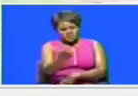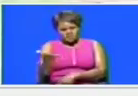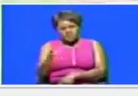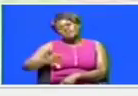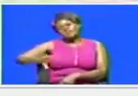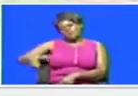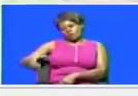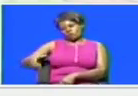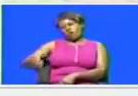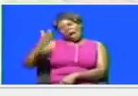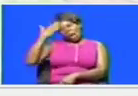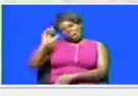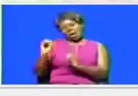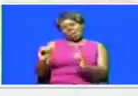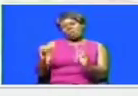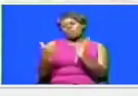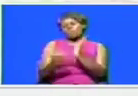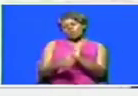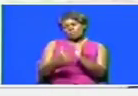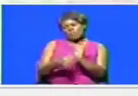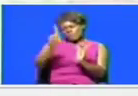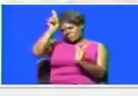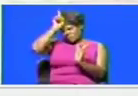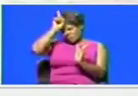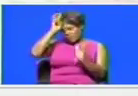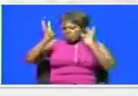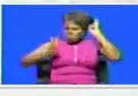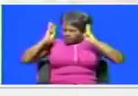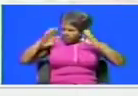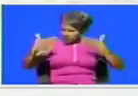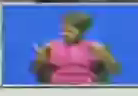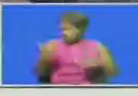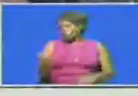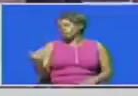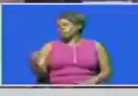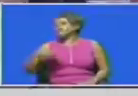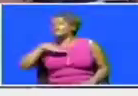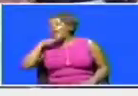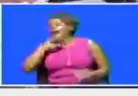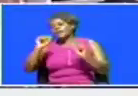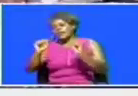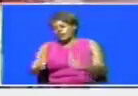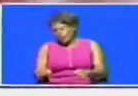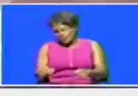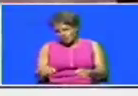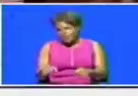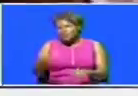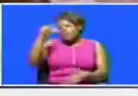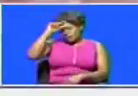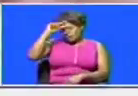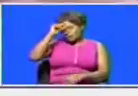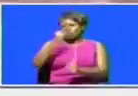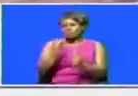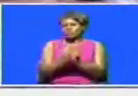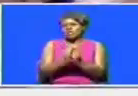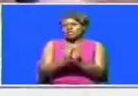mjini. Hamjui kinachoendelea vijijini. Hofu yangu ni watoto kufariki. And though the government, in